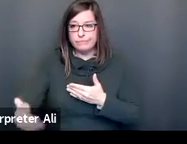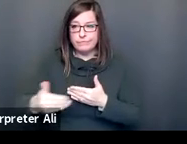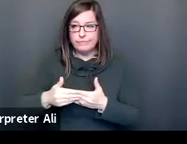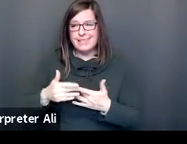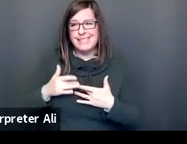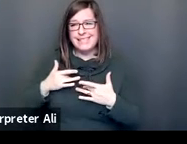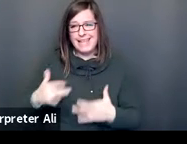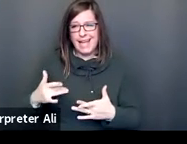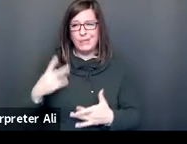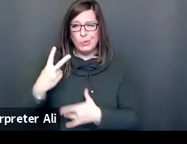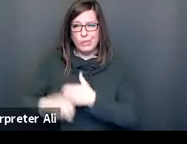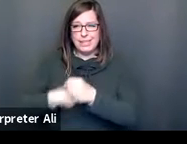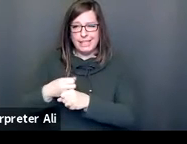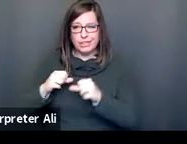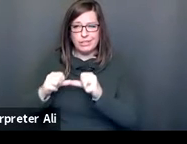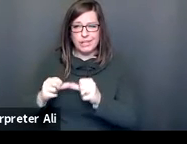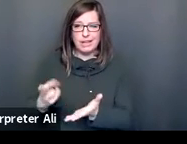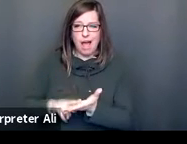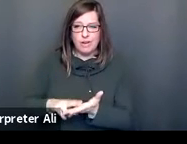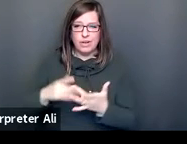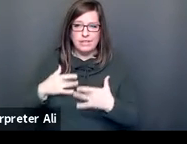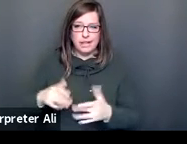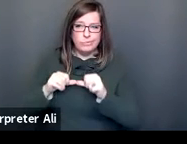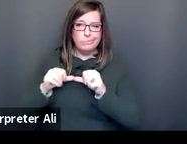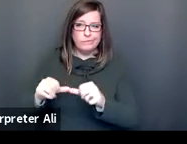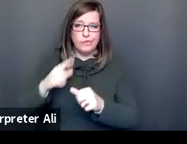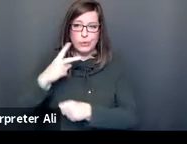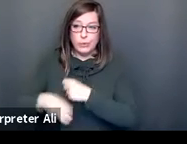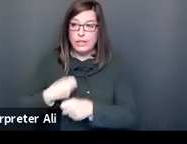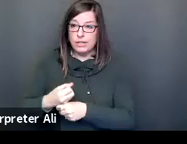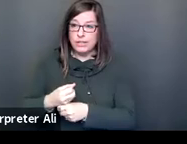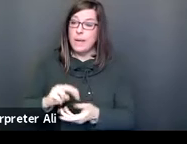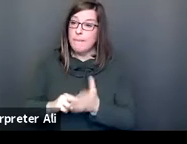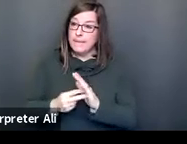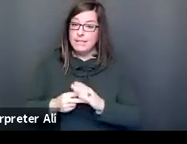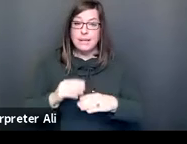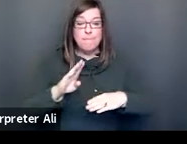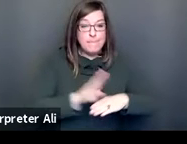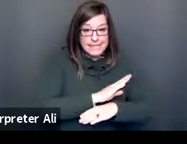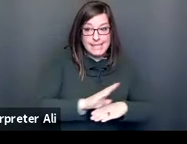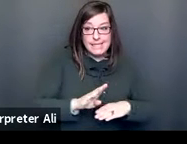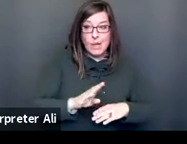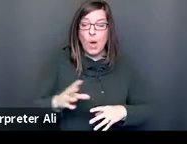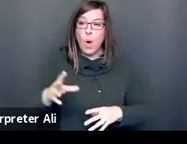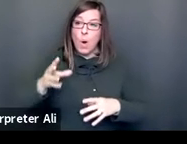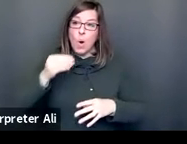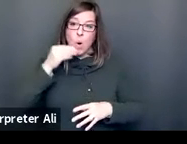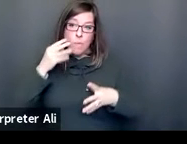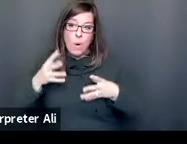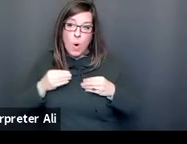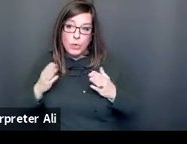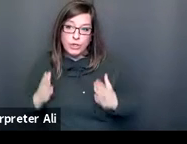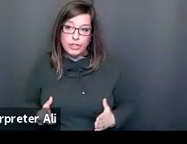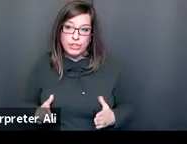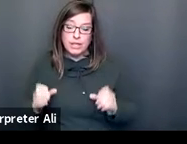2 years. And that allows businesses and homeowners or renters to